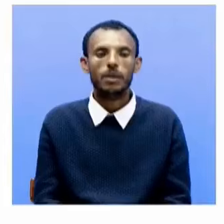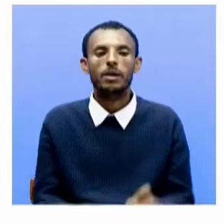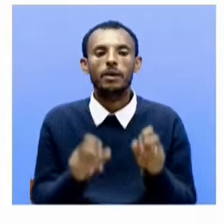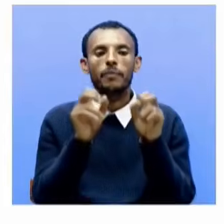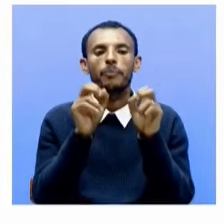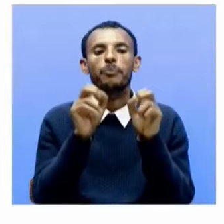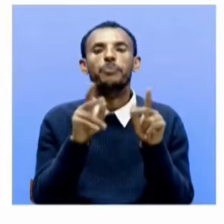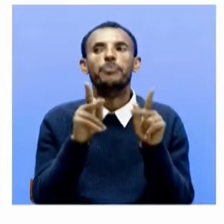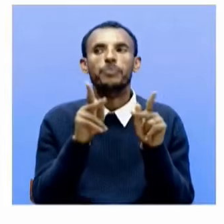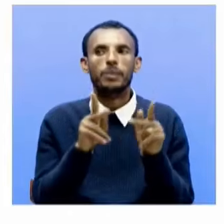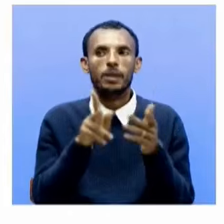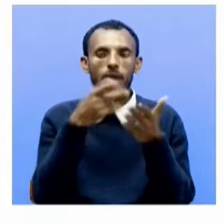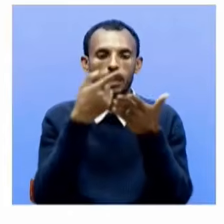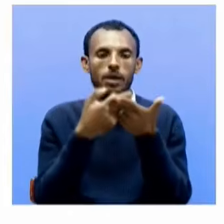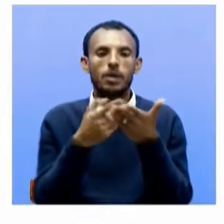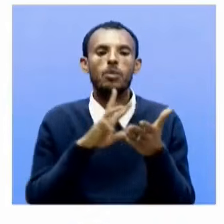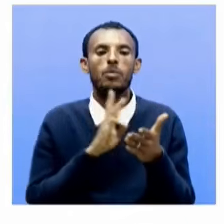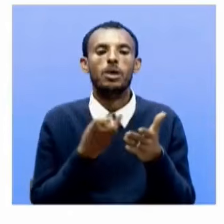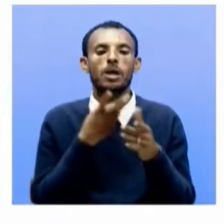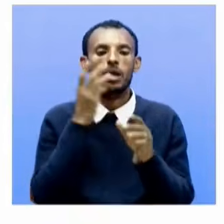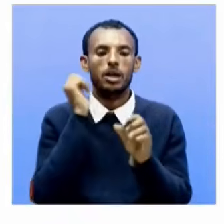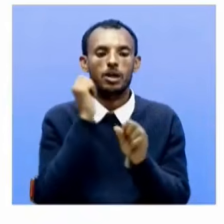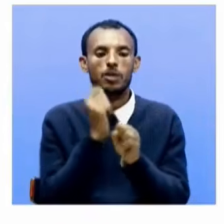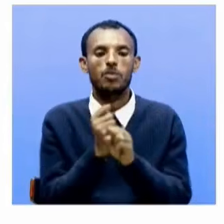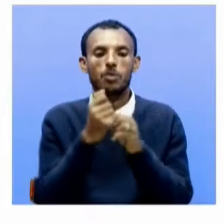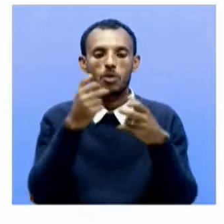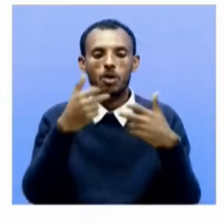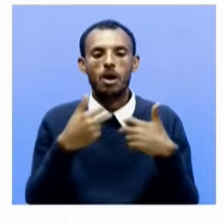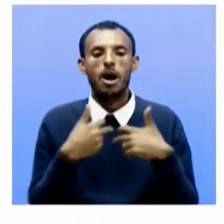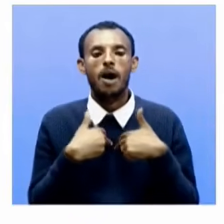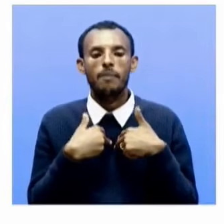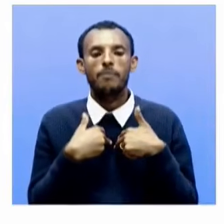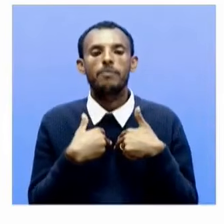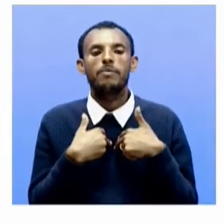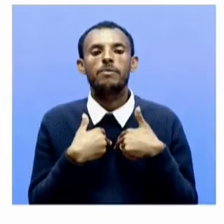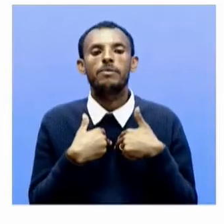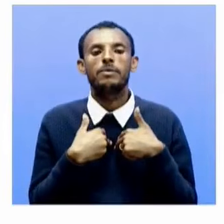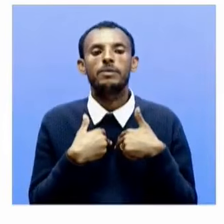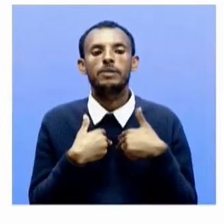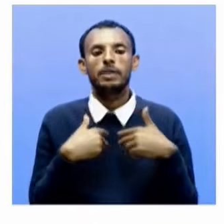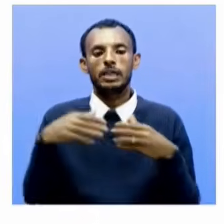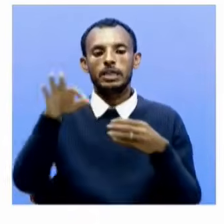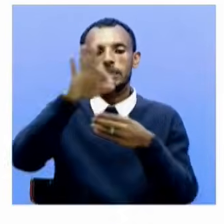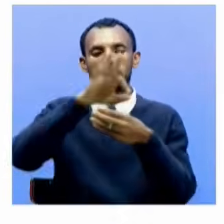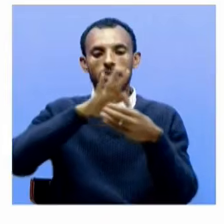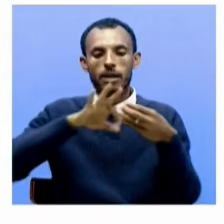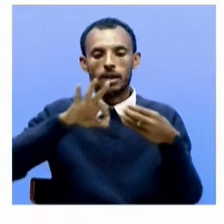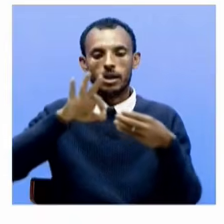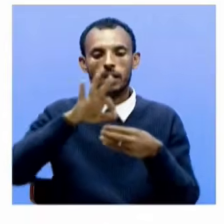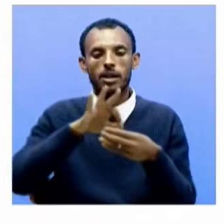Okay, here we do have a certain circle.